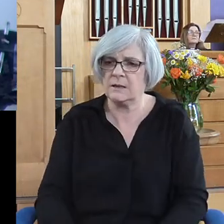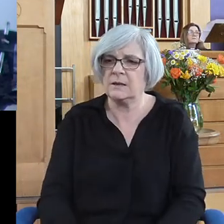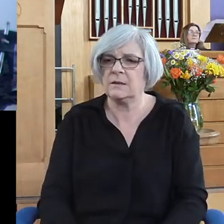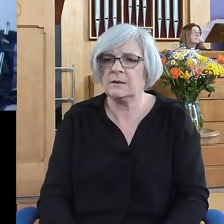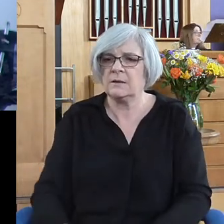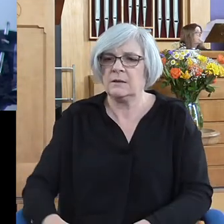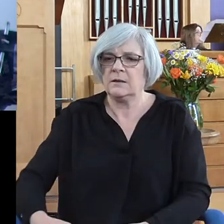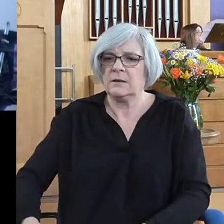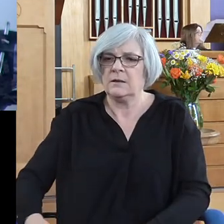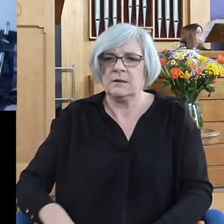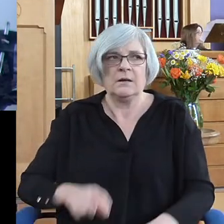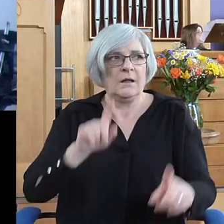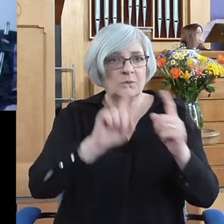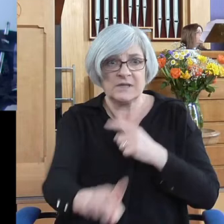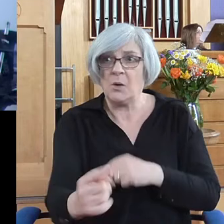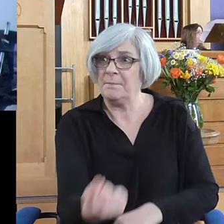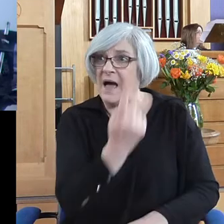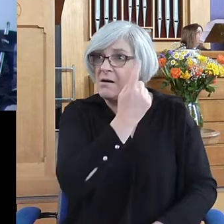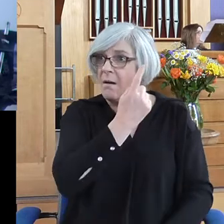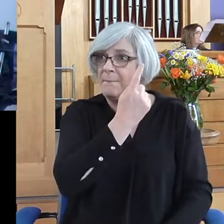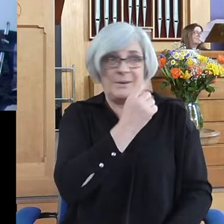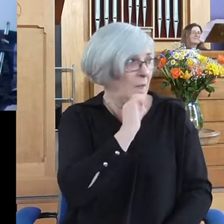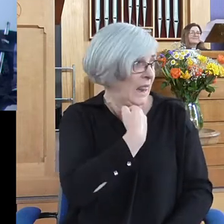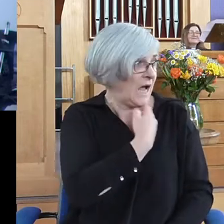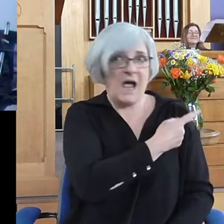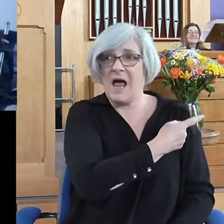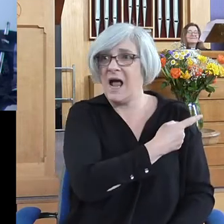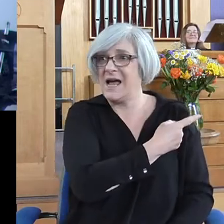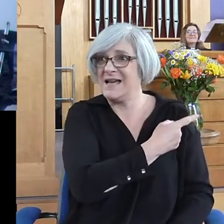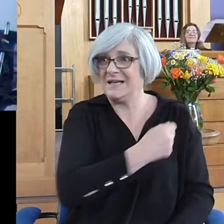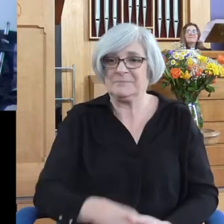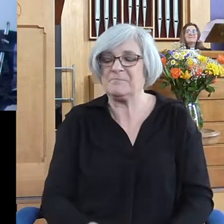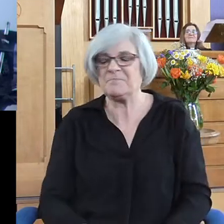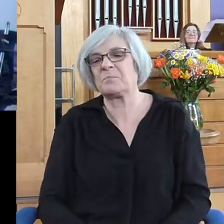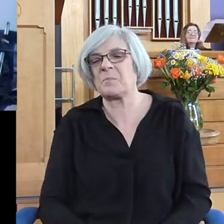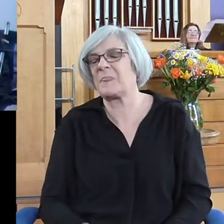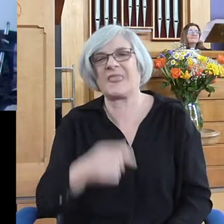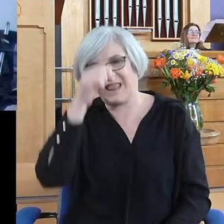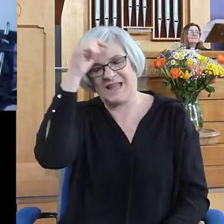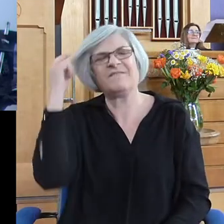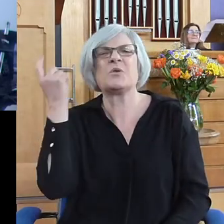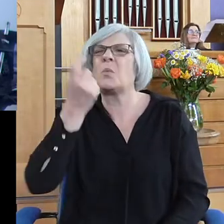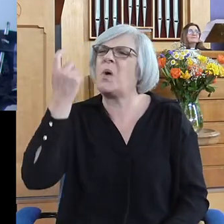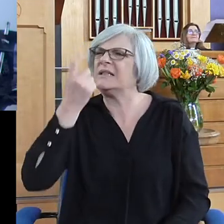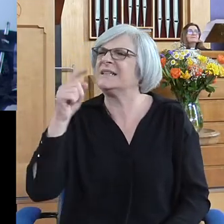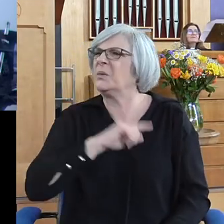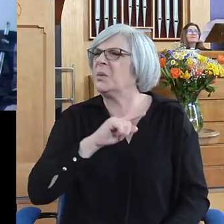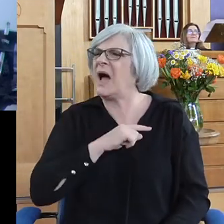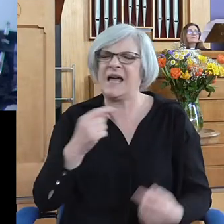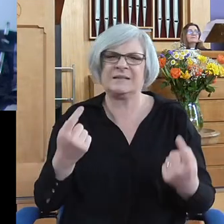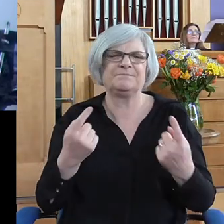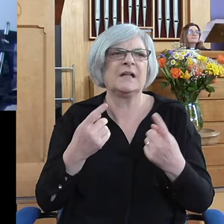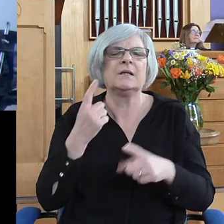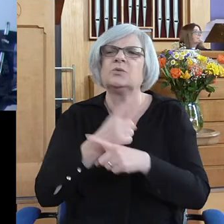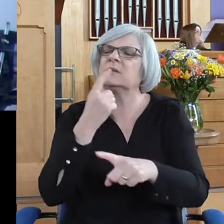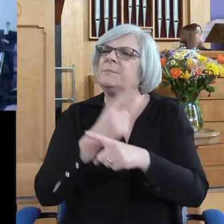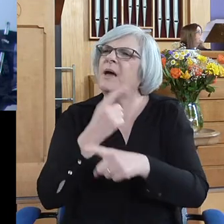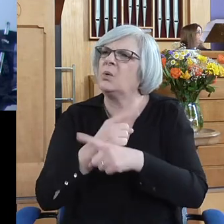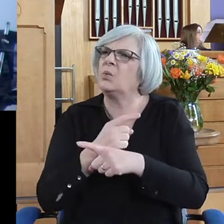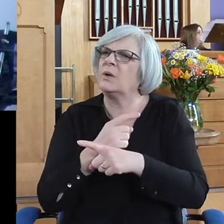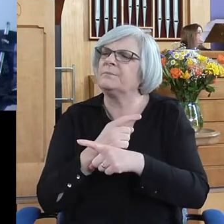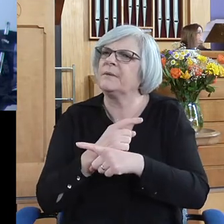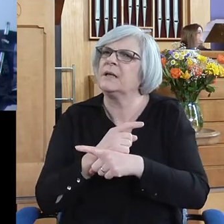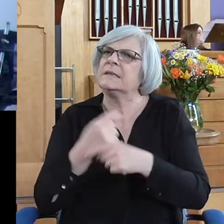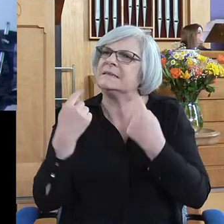Should I go down and come back up before I start reading? In case you're wondering why I mentioned Ruth Perry, she